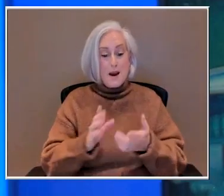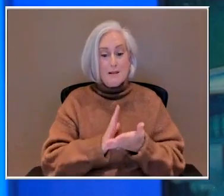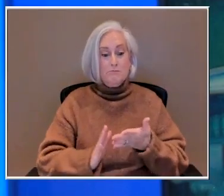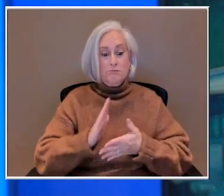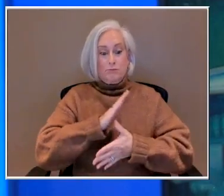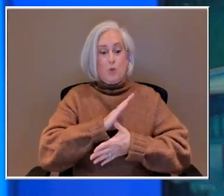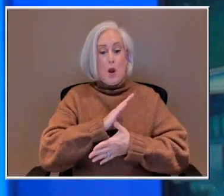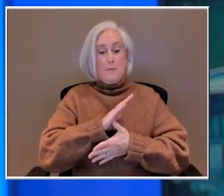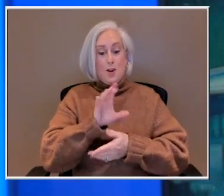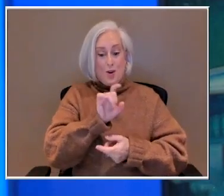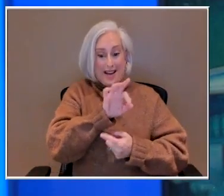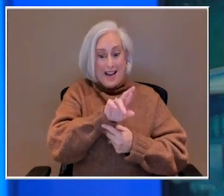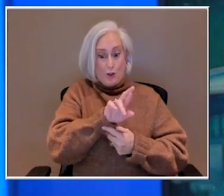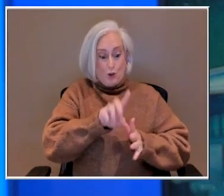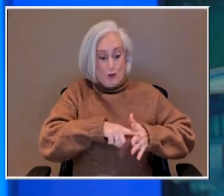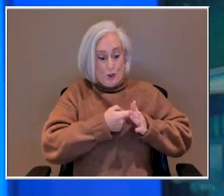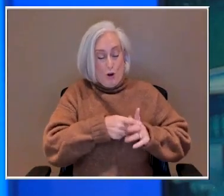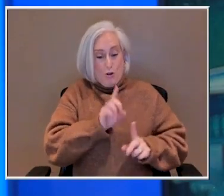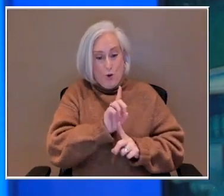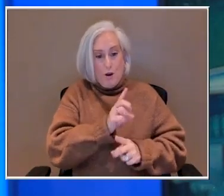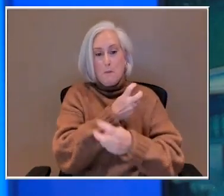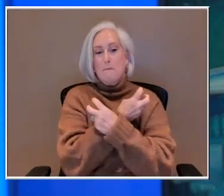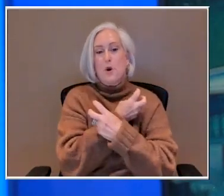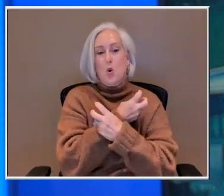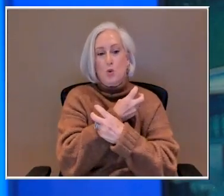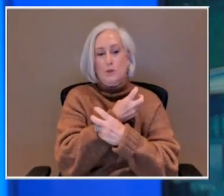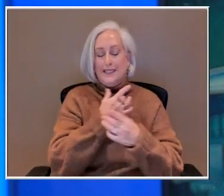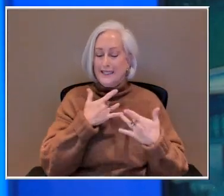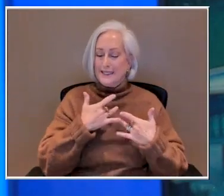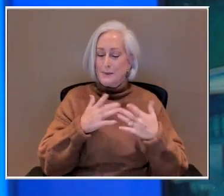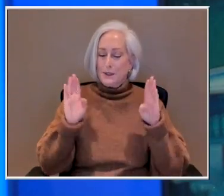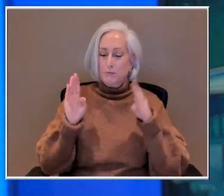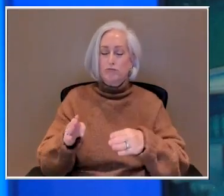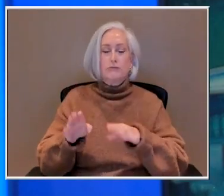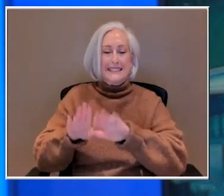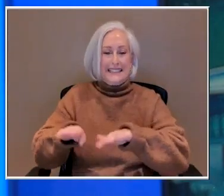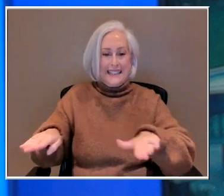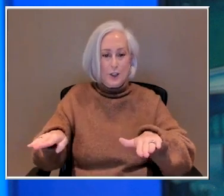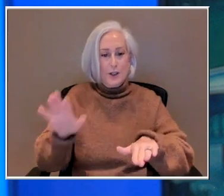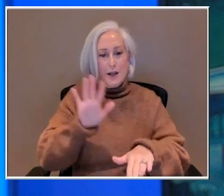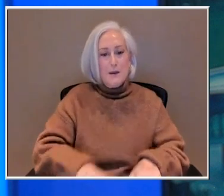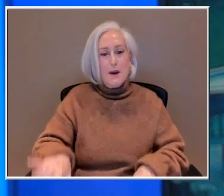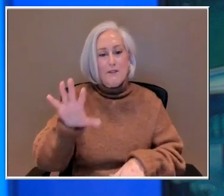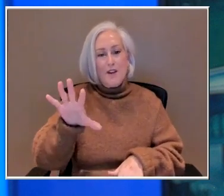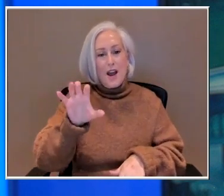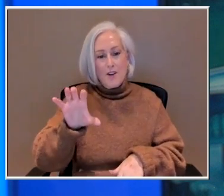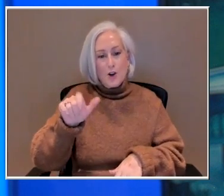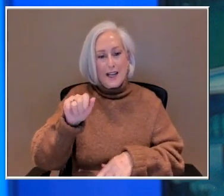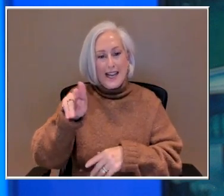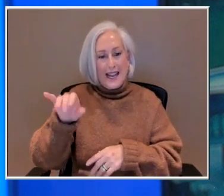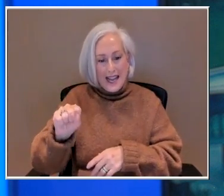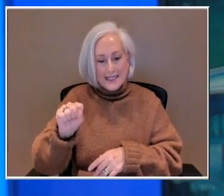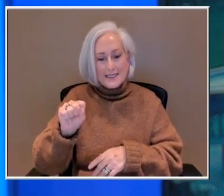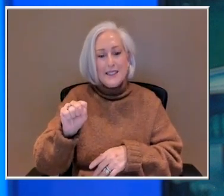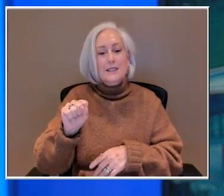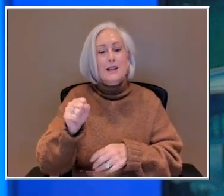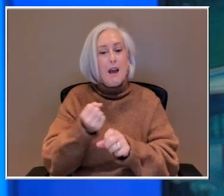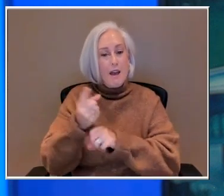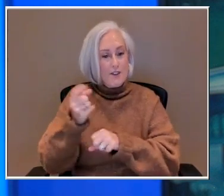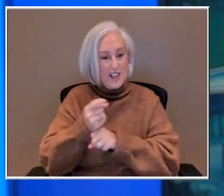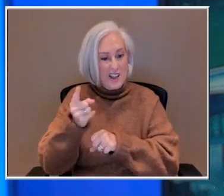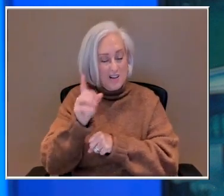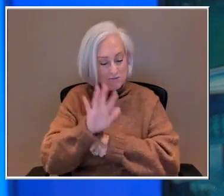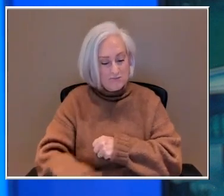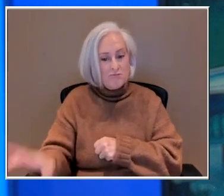itself. It's mostly a pediatric disease. There are about 500 cases a year in the country, so it is considered a very rare cancer. I've